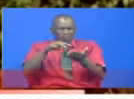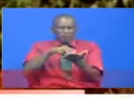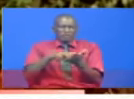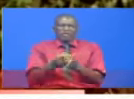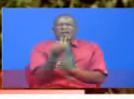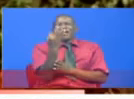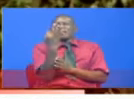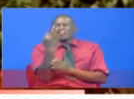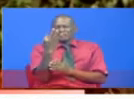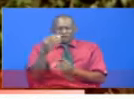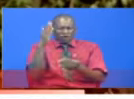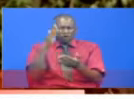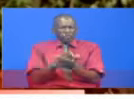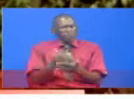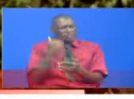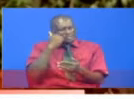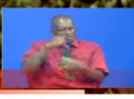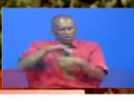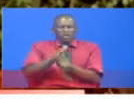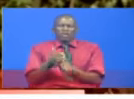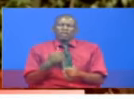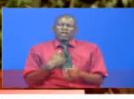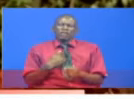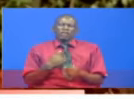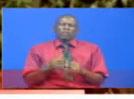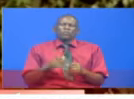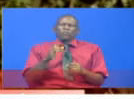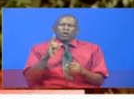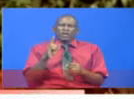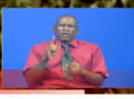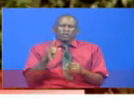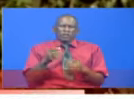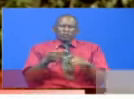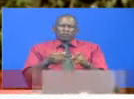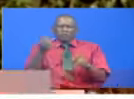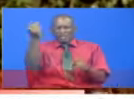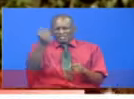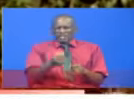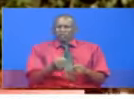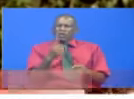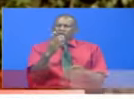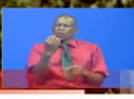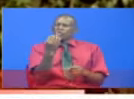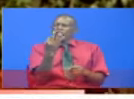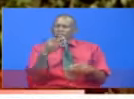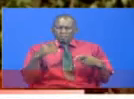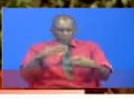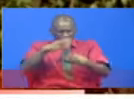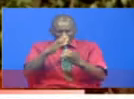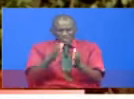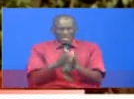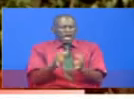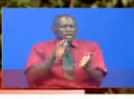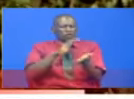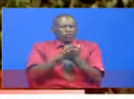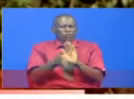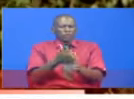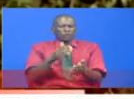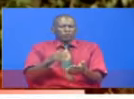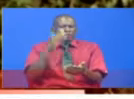turned positive. We had a sample from 103, from Kajiado 103 and 0 turning